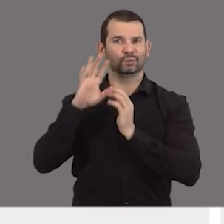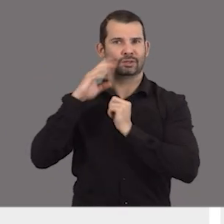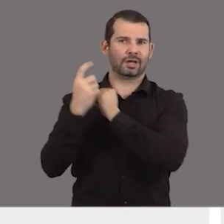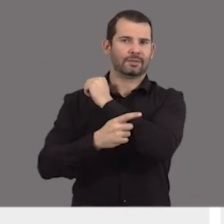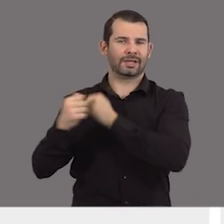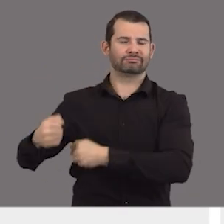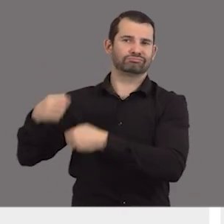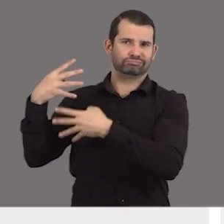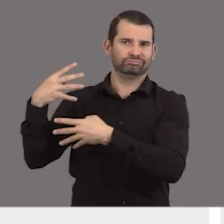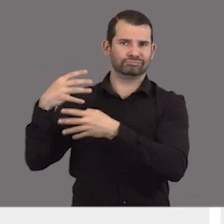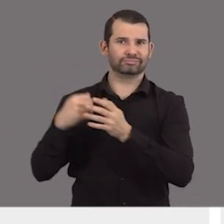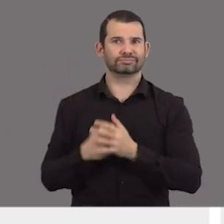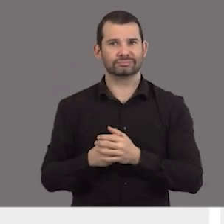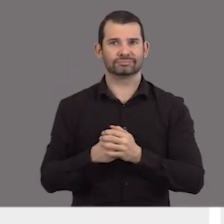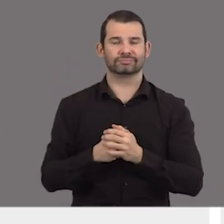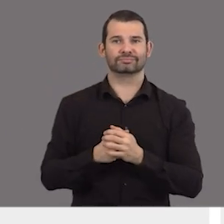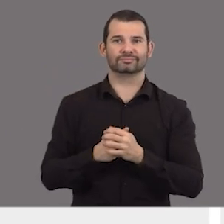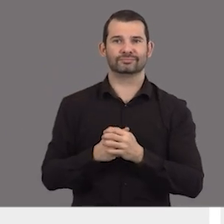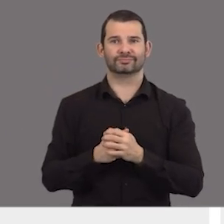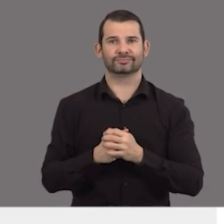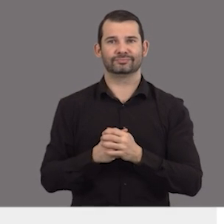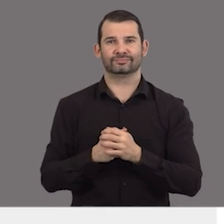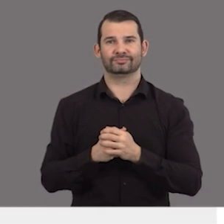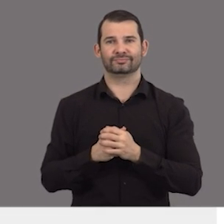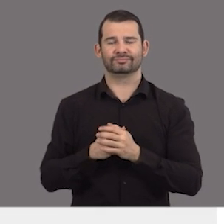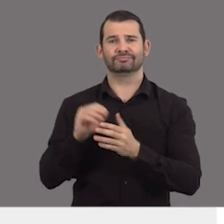will display automatically.